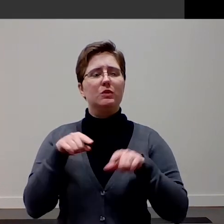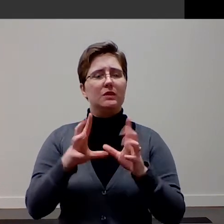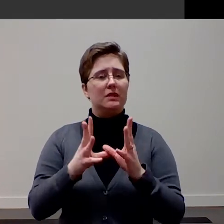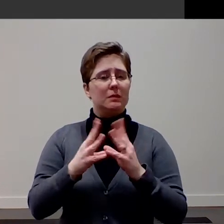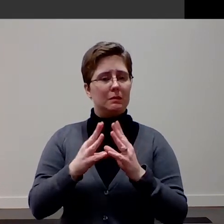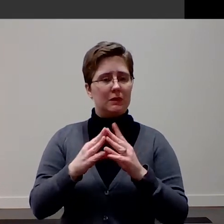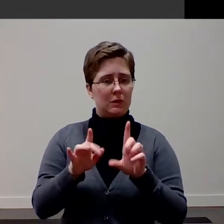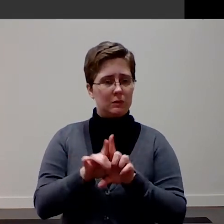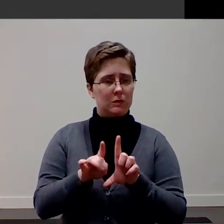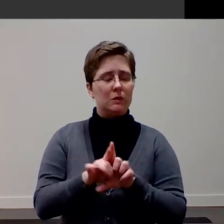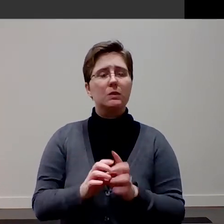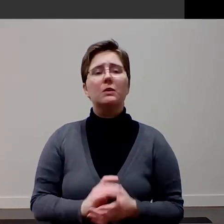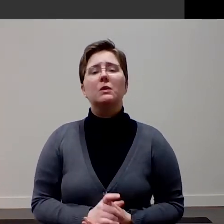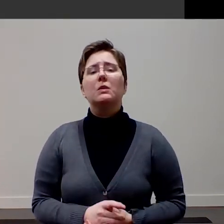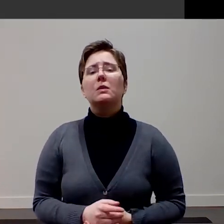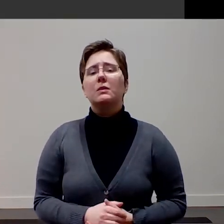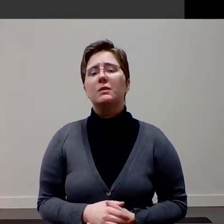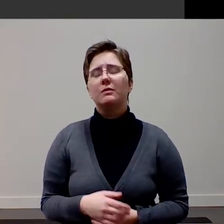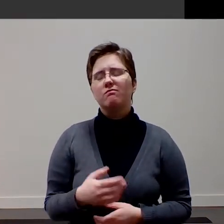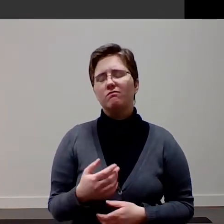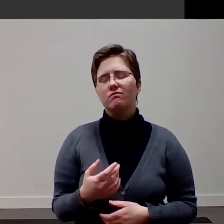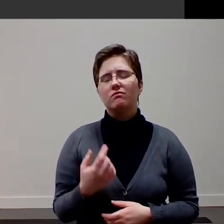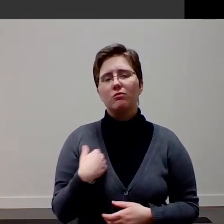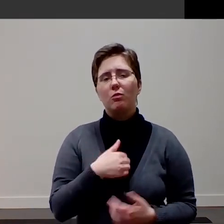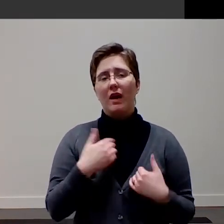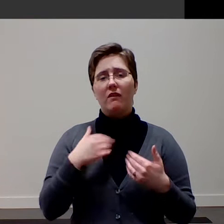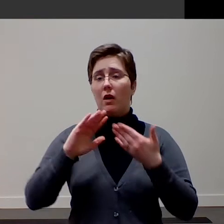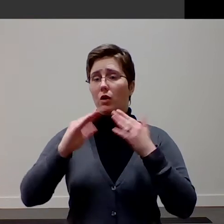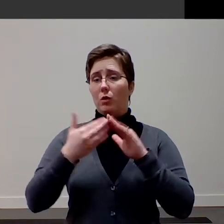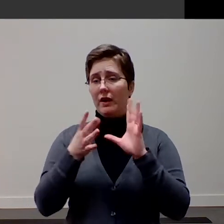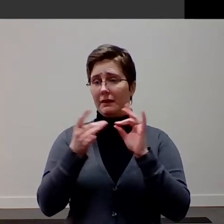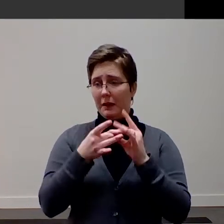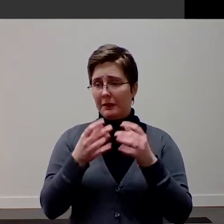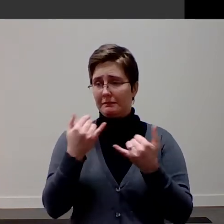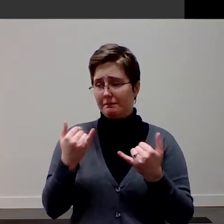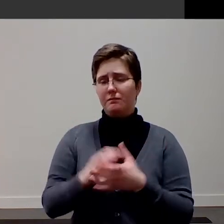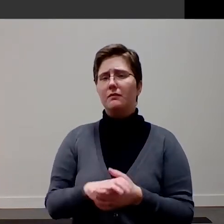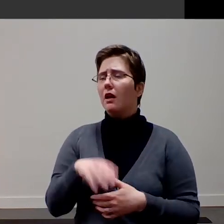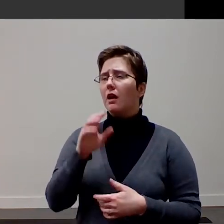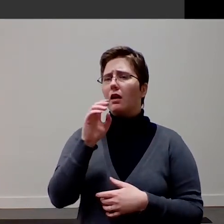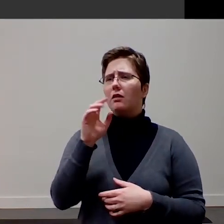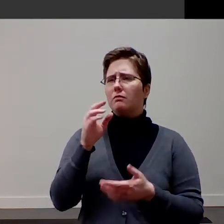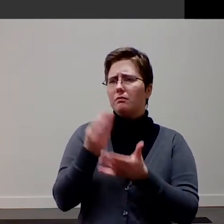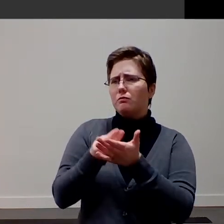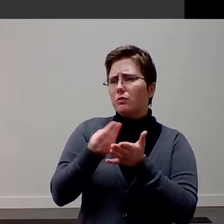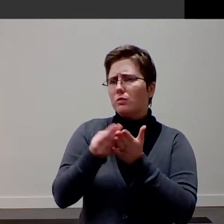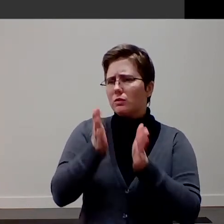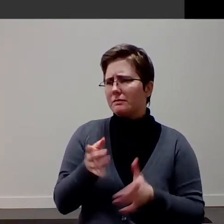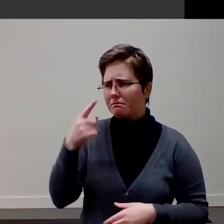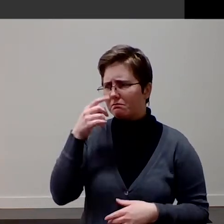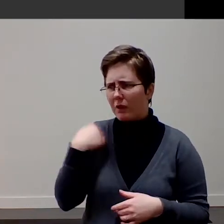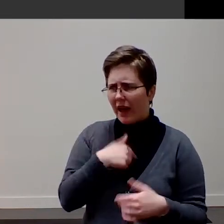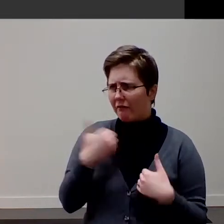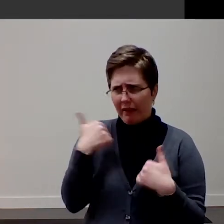meeting that we have community comments. And Mr. Steck-Schulte, if I'm correct, we don't have any